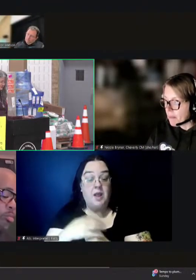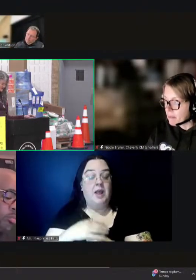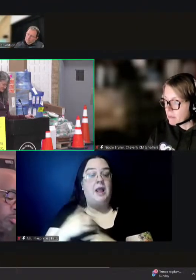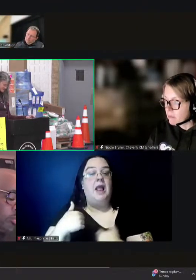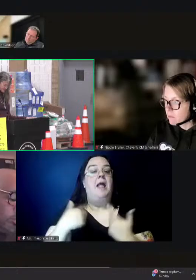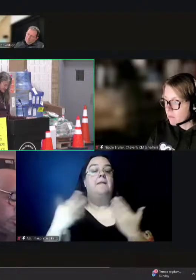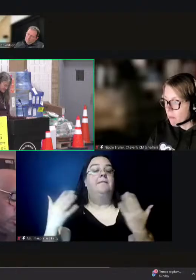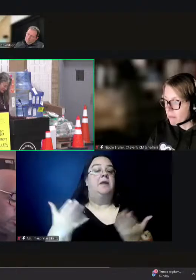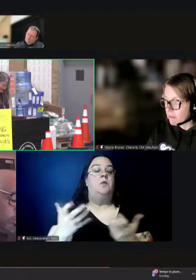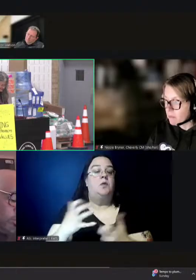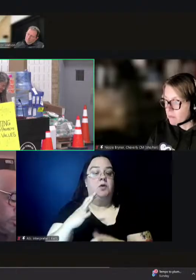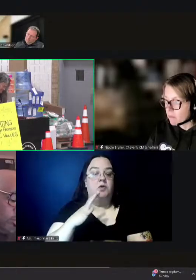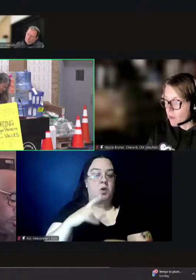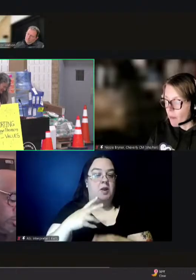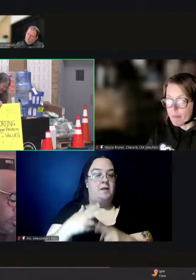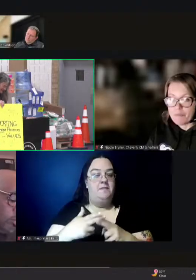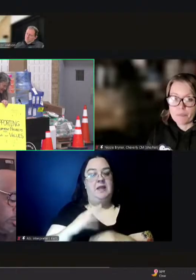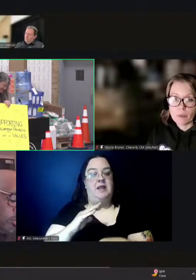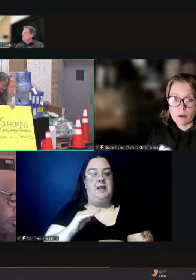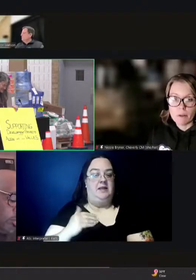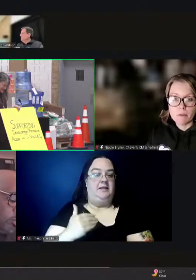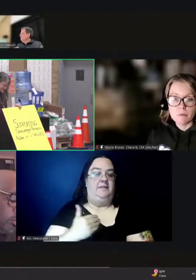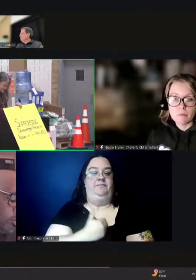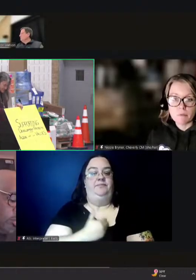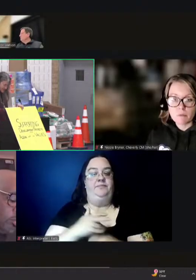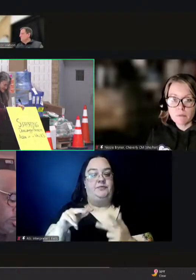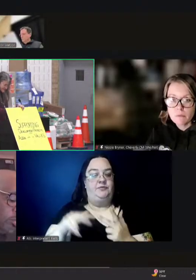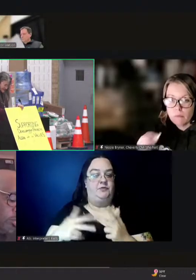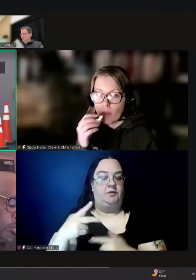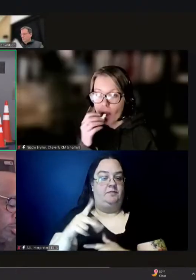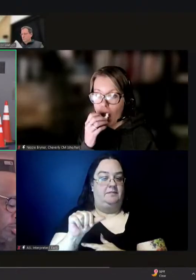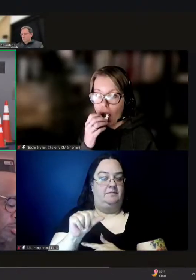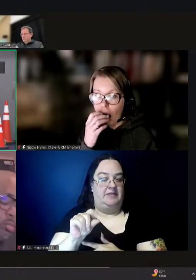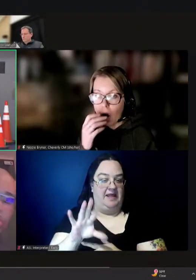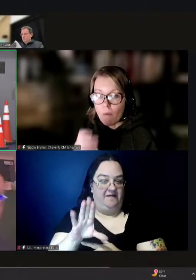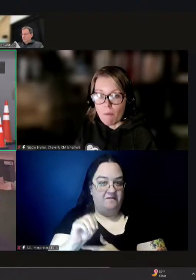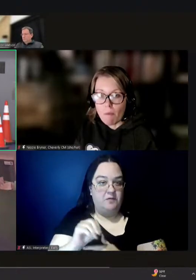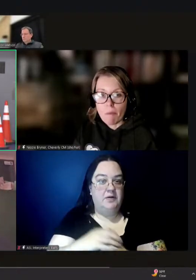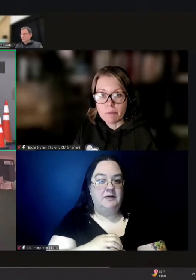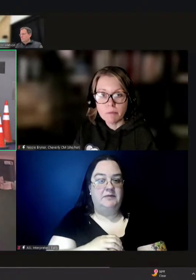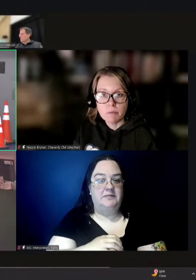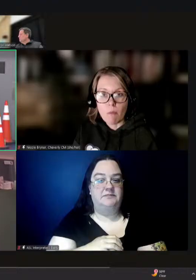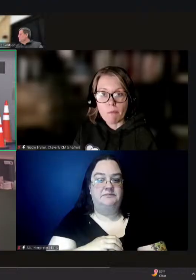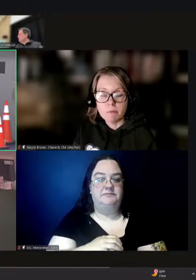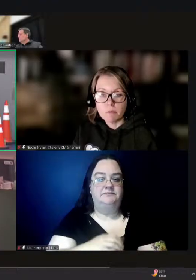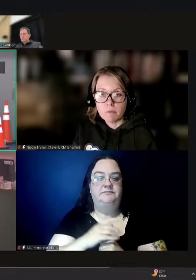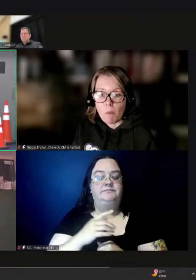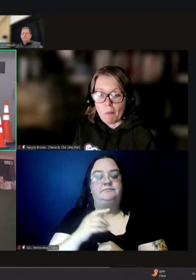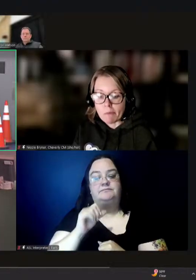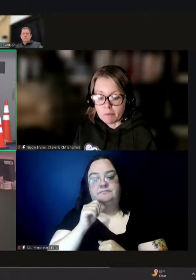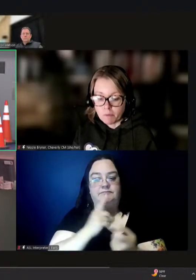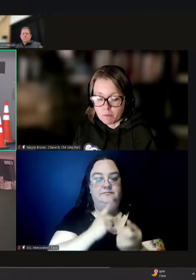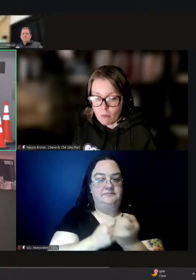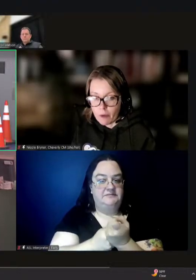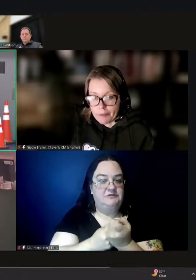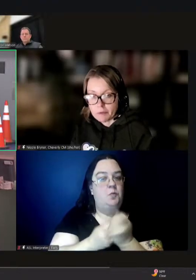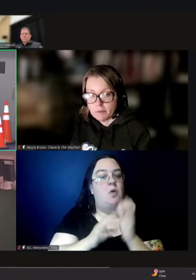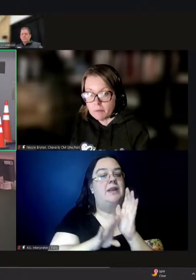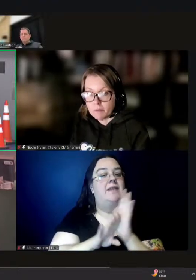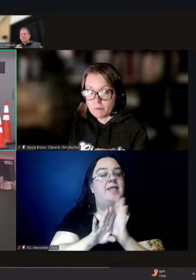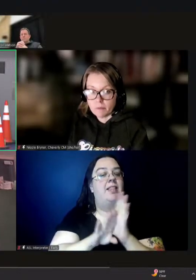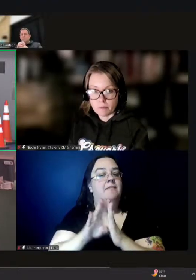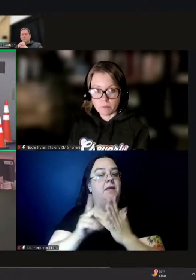about our third platform element, supporting development projects that align with our values.